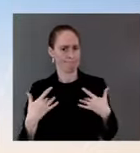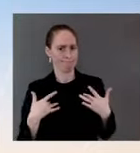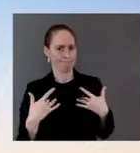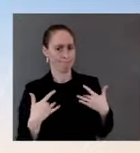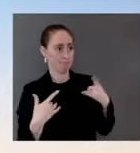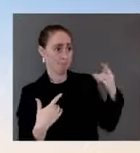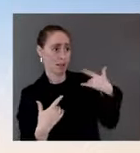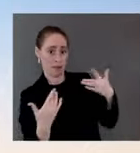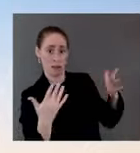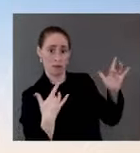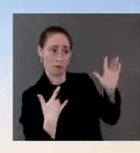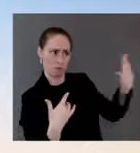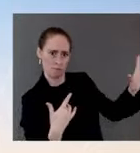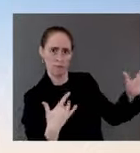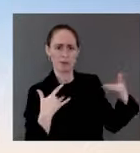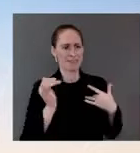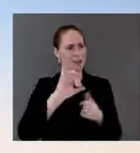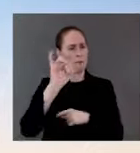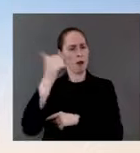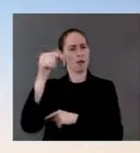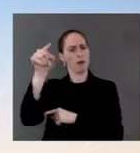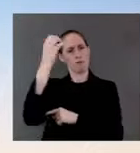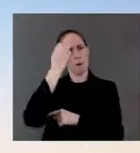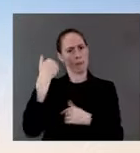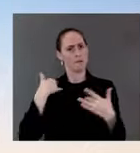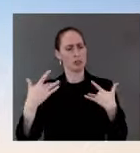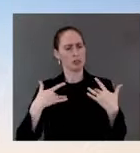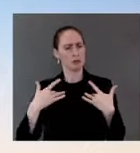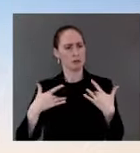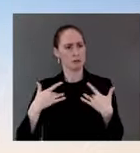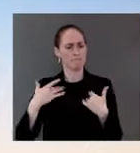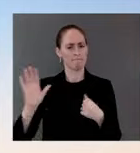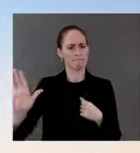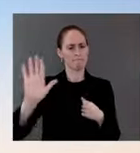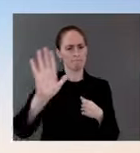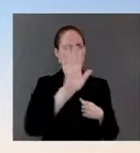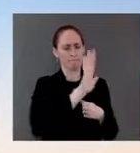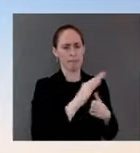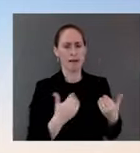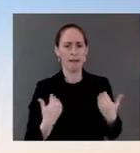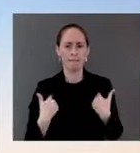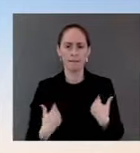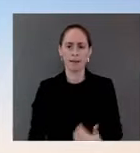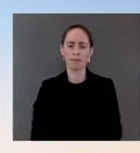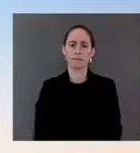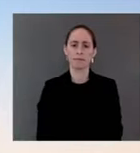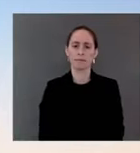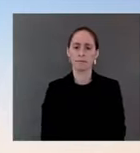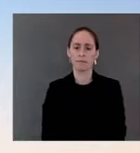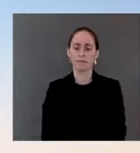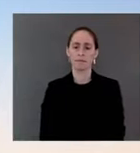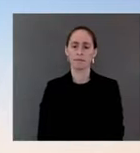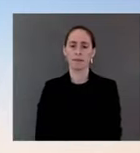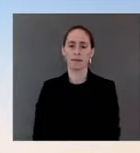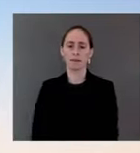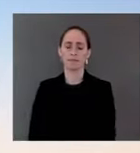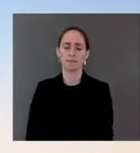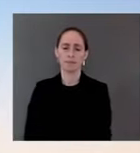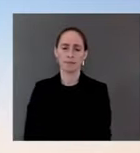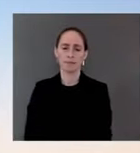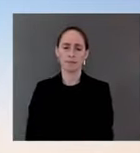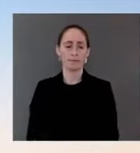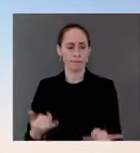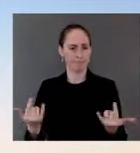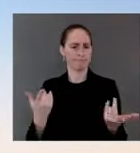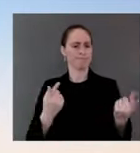format that may take, which I think is the second part of your question, it's important to note that there have been formats for conversations about European security with